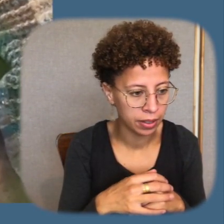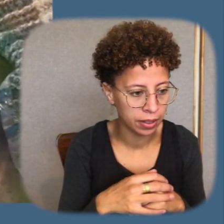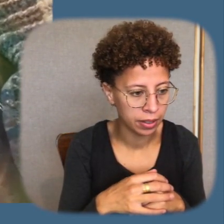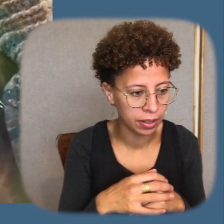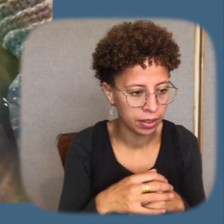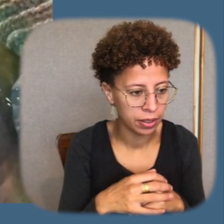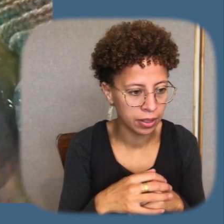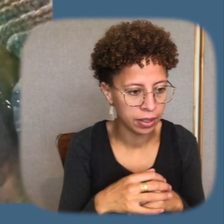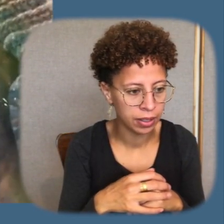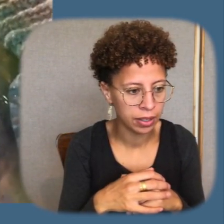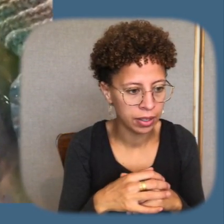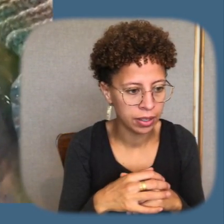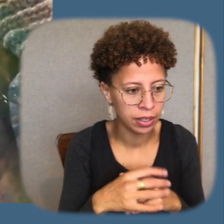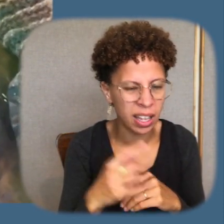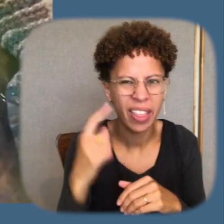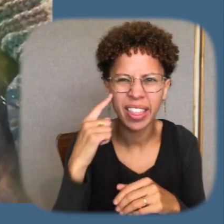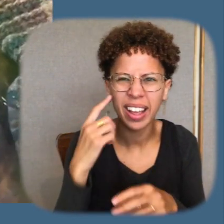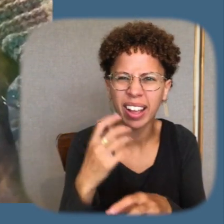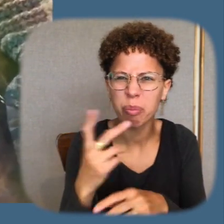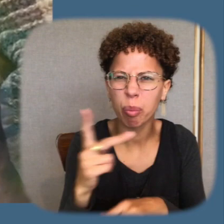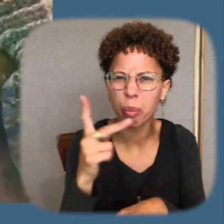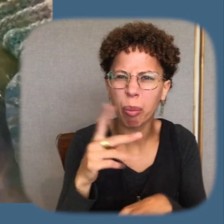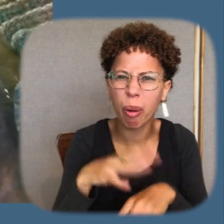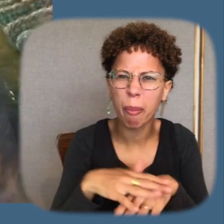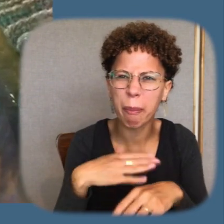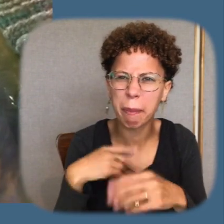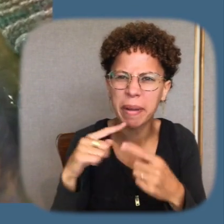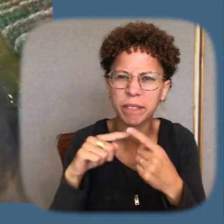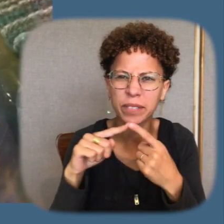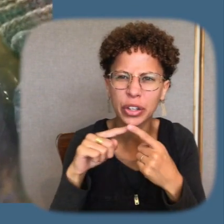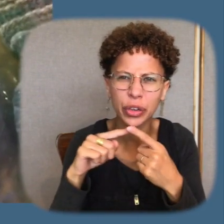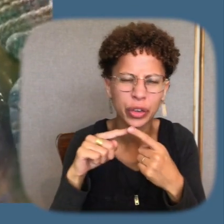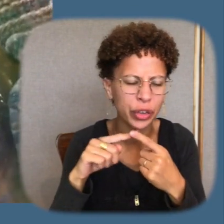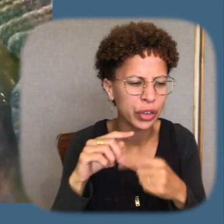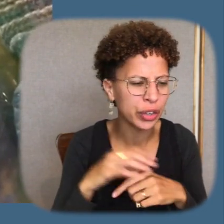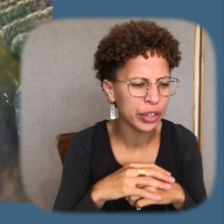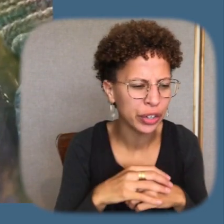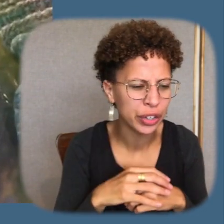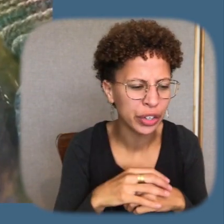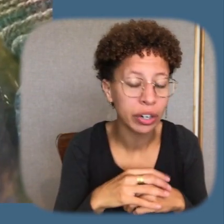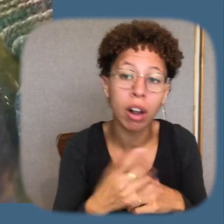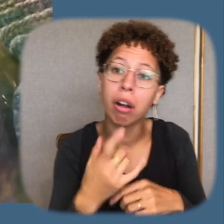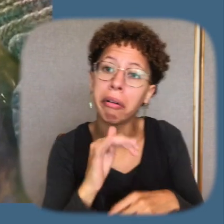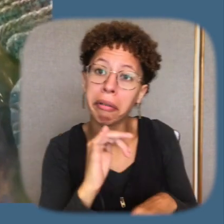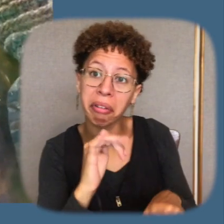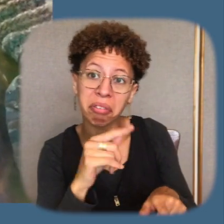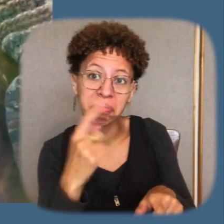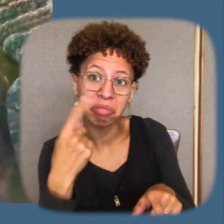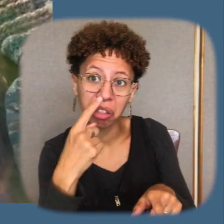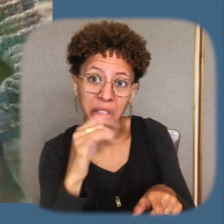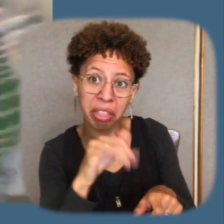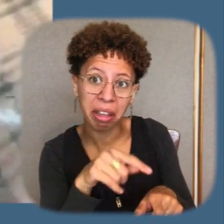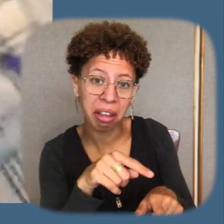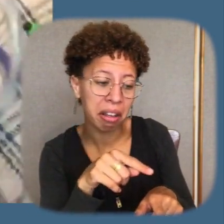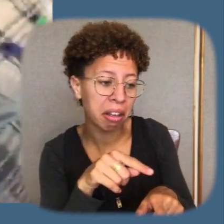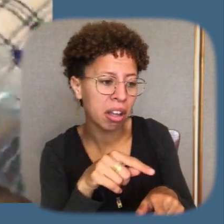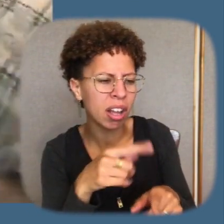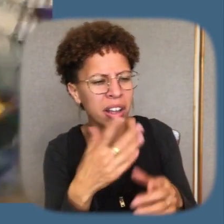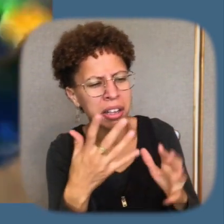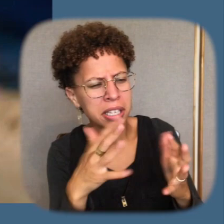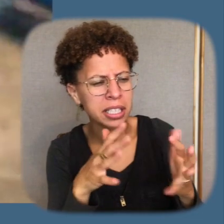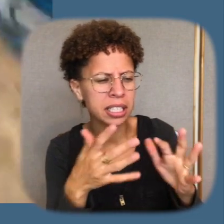think I may have got a little bit of purple on my finger. Purple. Yeah. Look at that one. I don't know